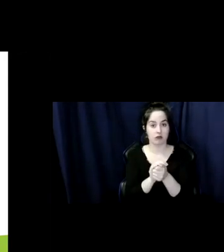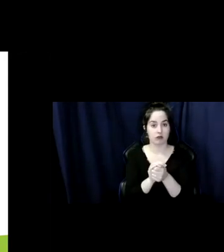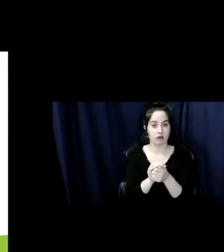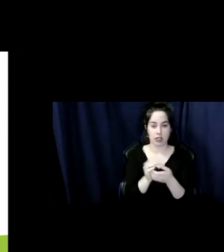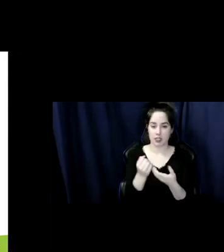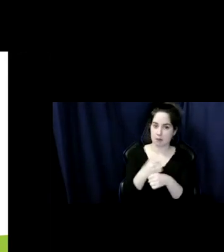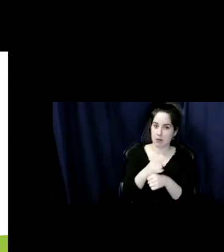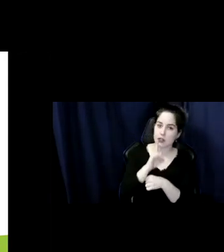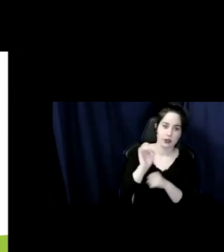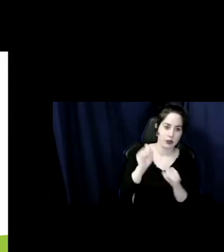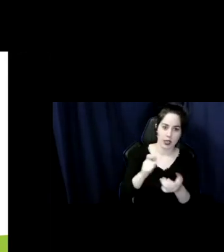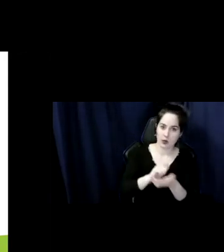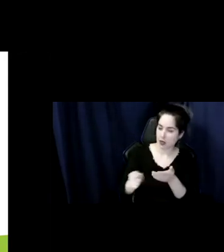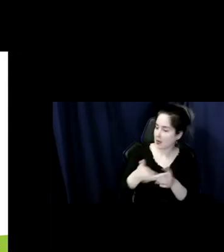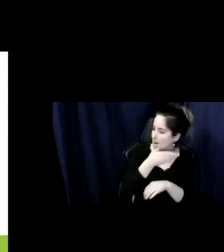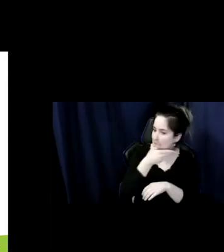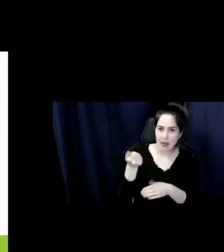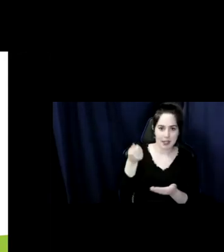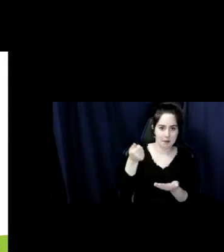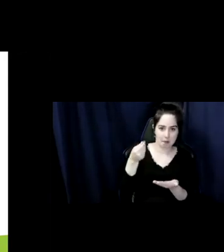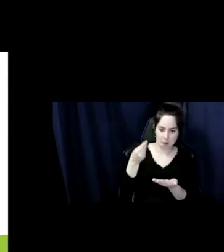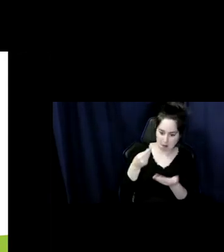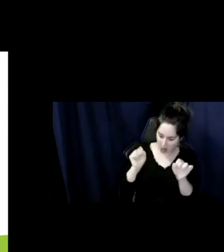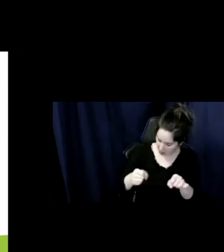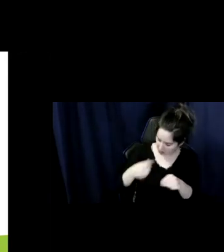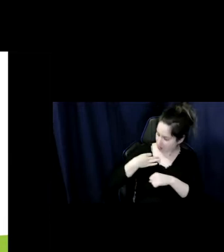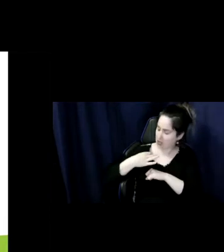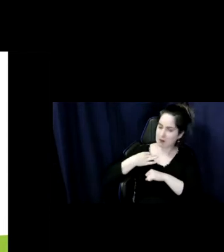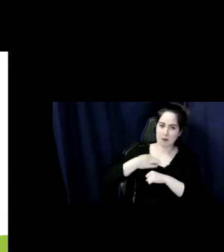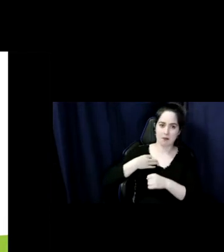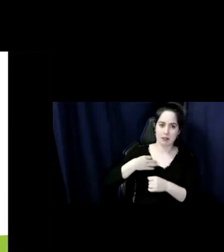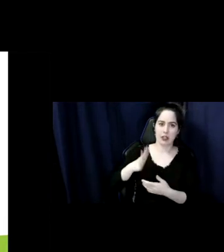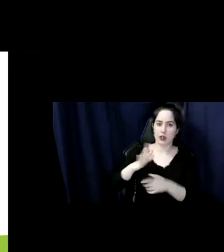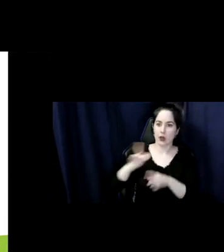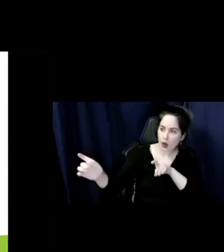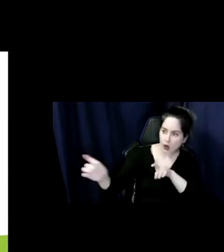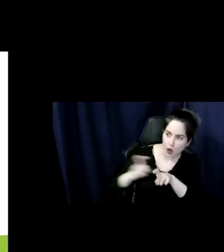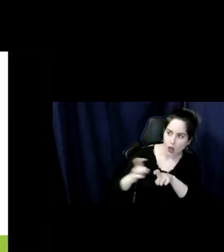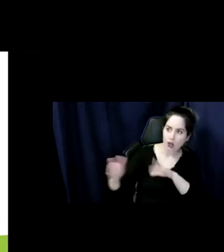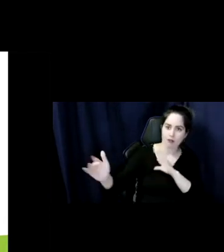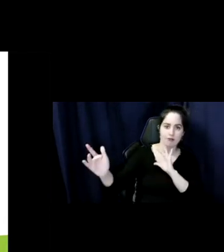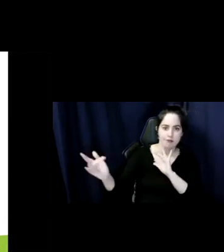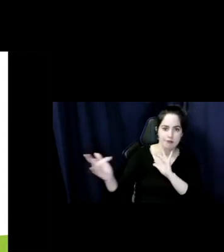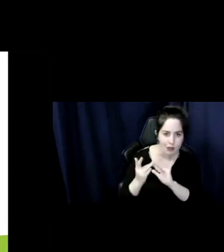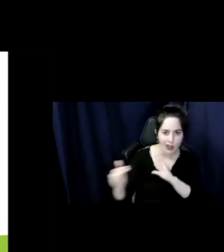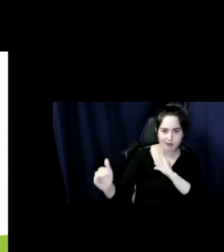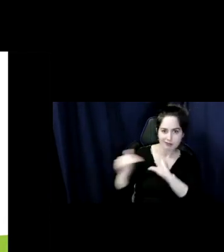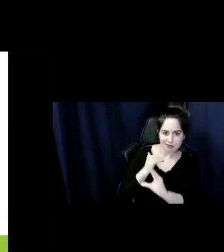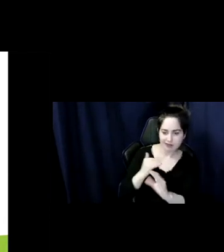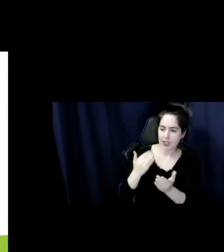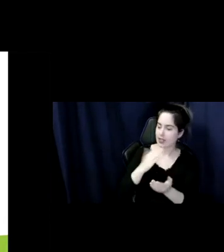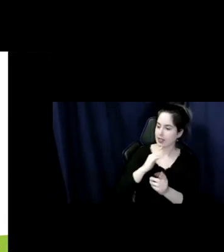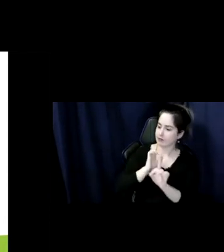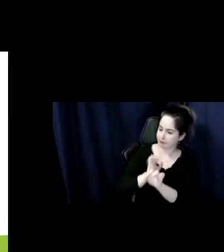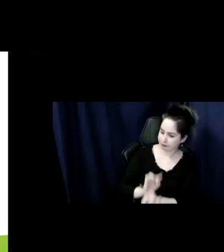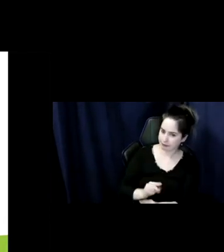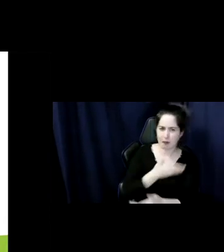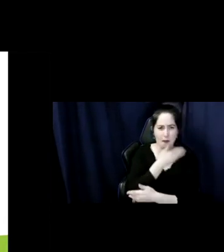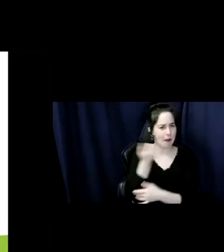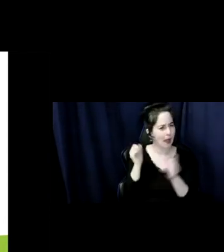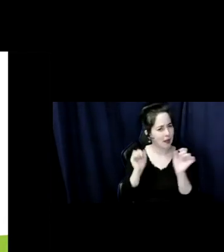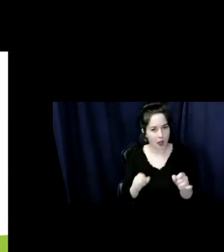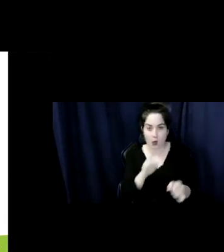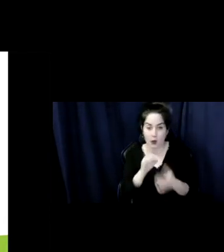grant you possibly can, and talk to you on the phone and answer your emails all that kind of work. So we're really here to do that for